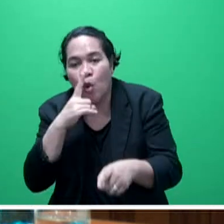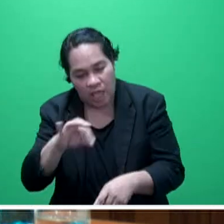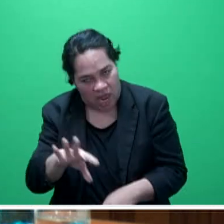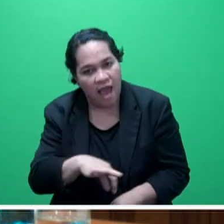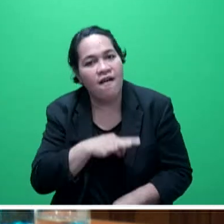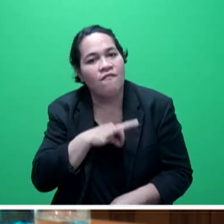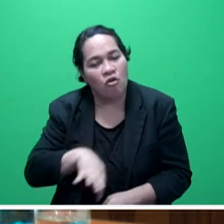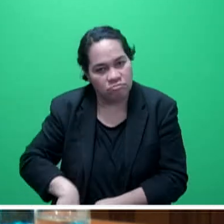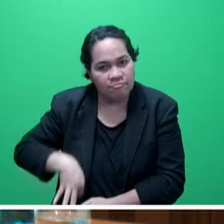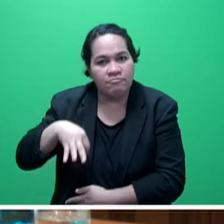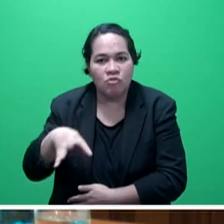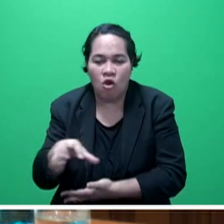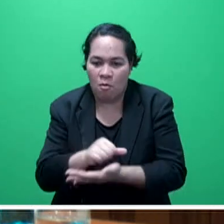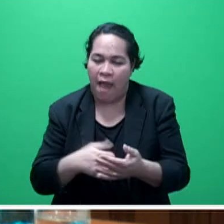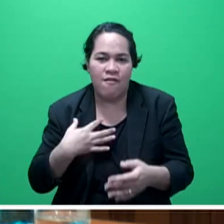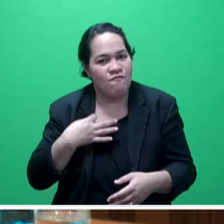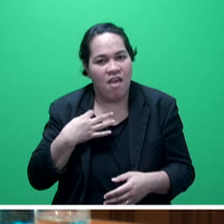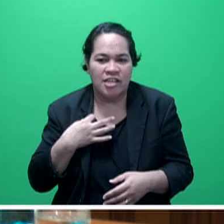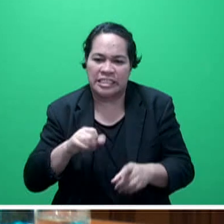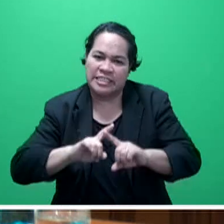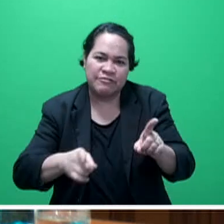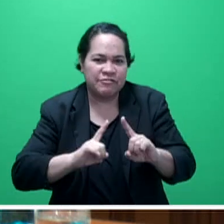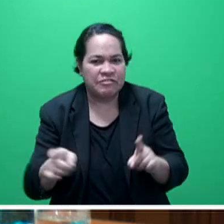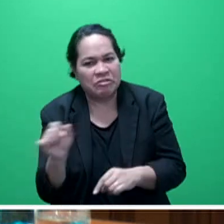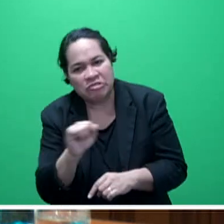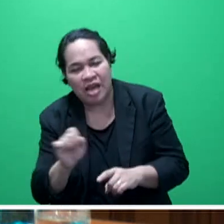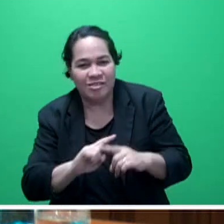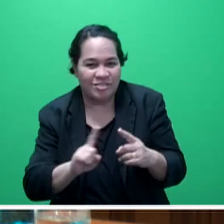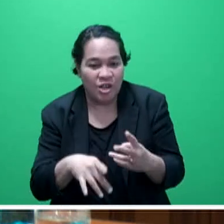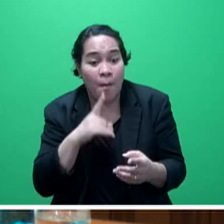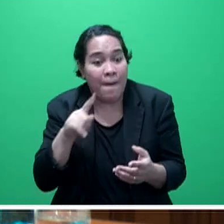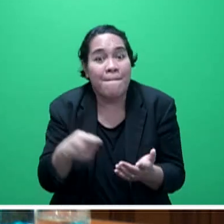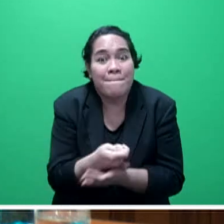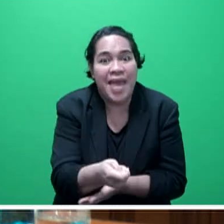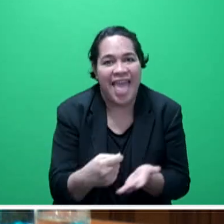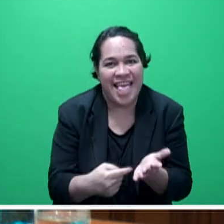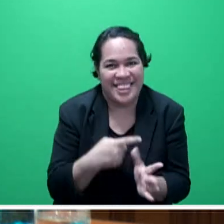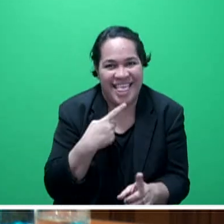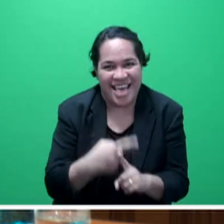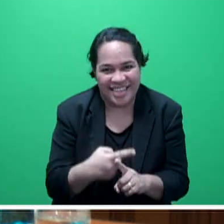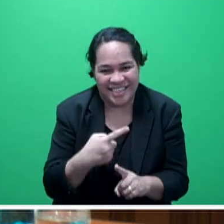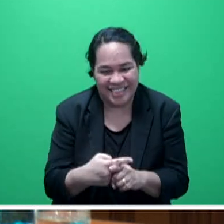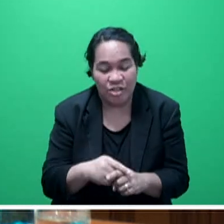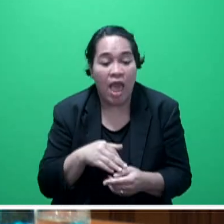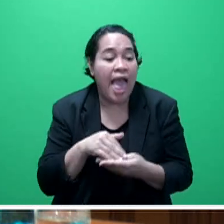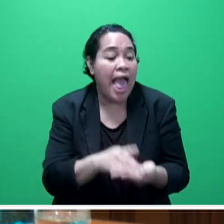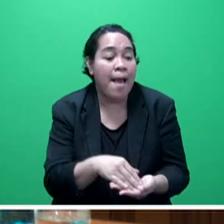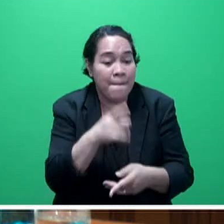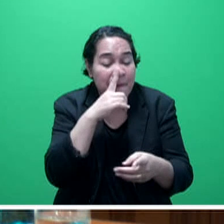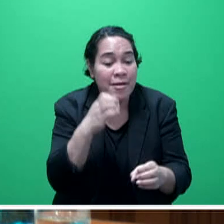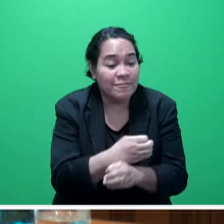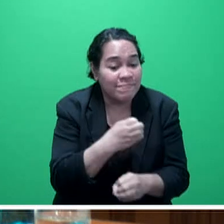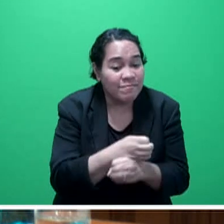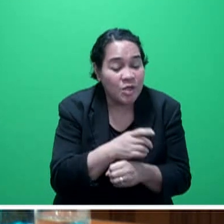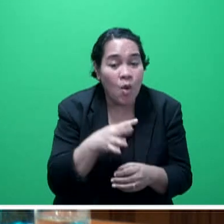luxury goods to do so, and to pay the taxes on those goods, and to help employ people in jewelry shops